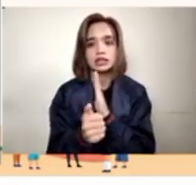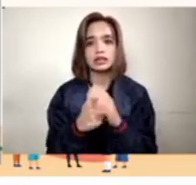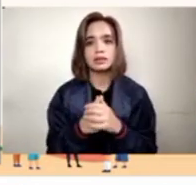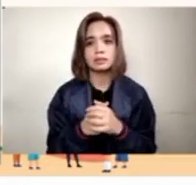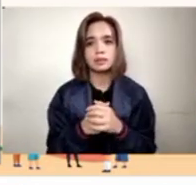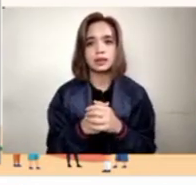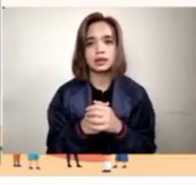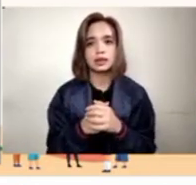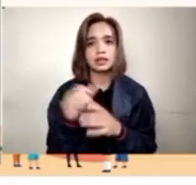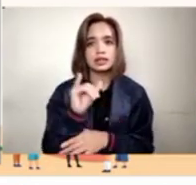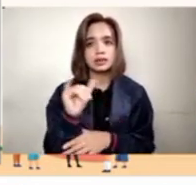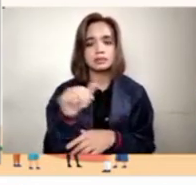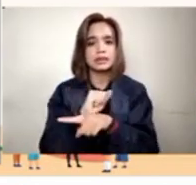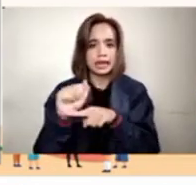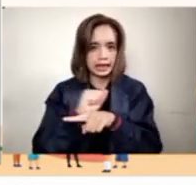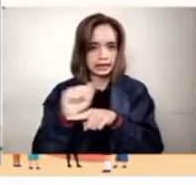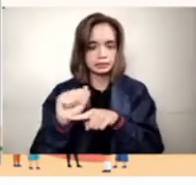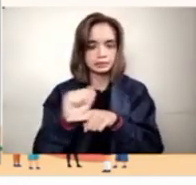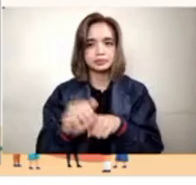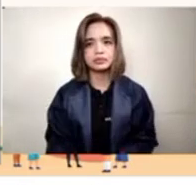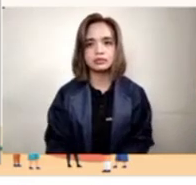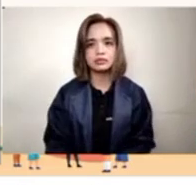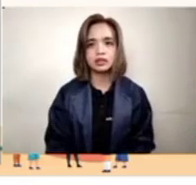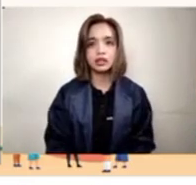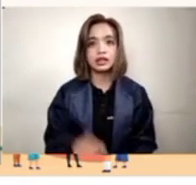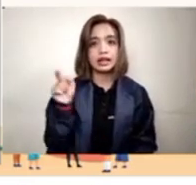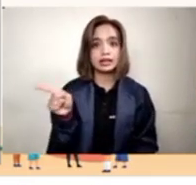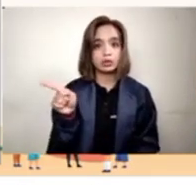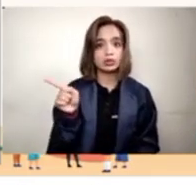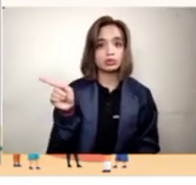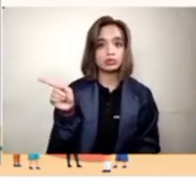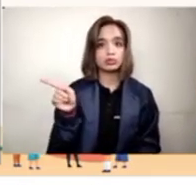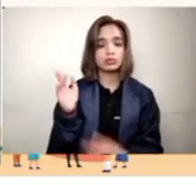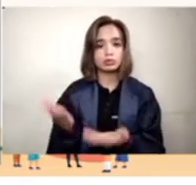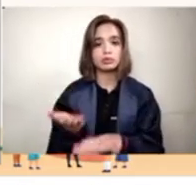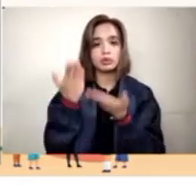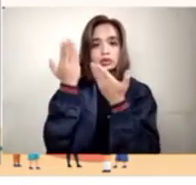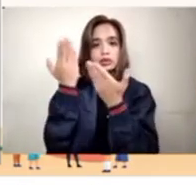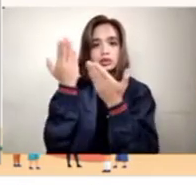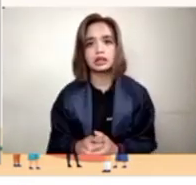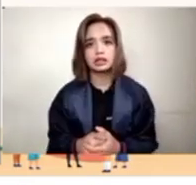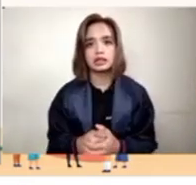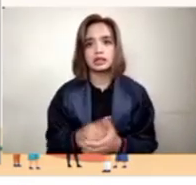preparation levels and experience as well as training. Under this